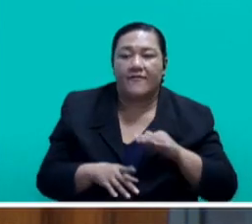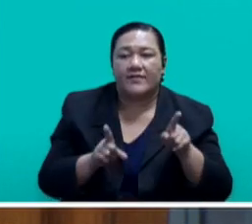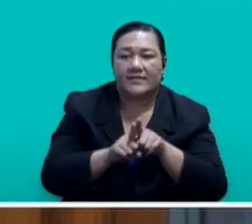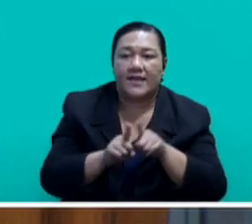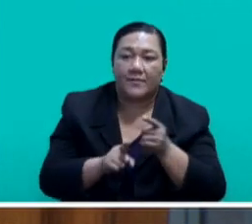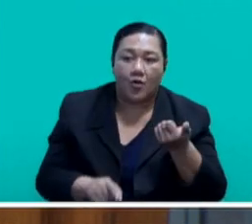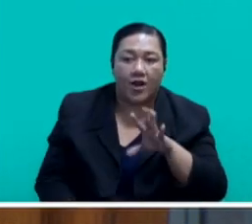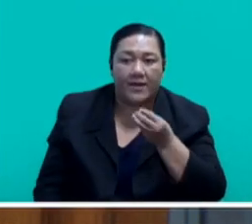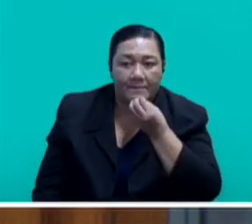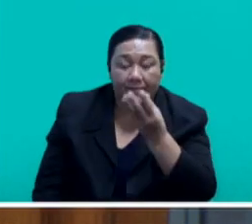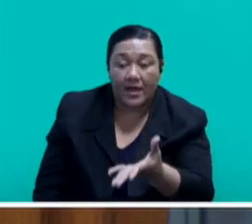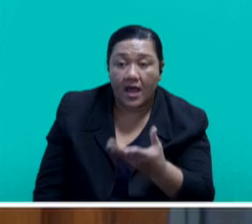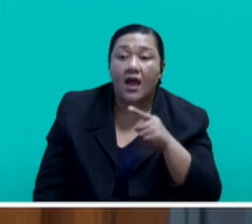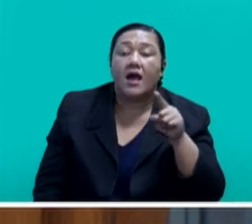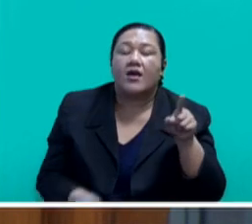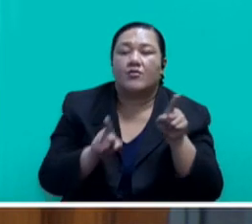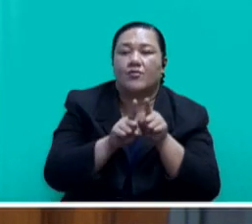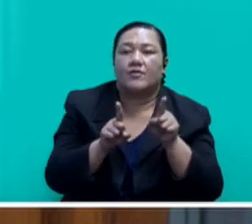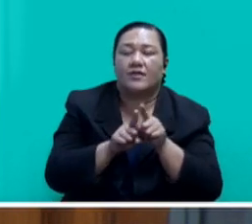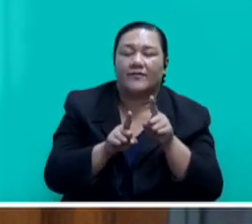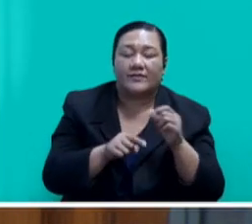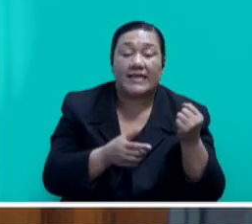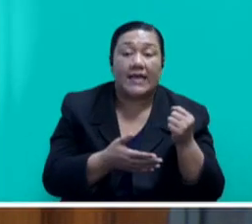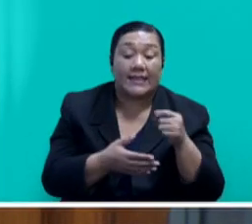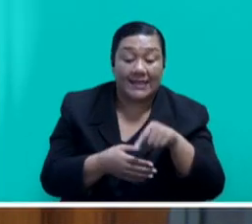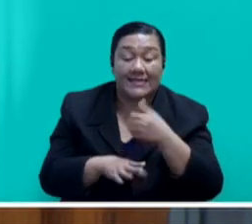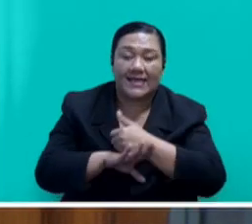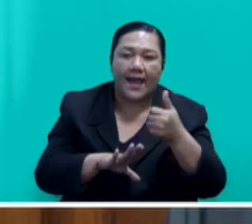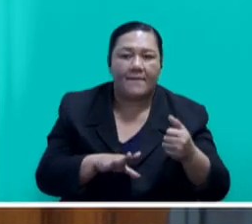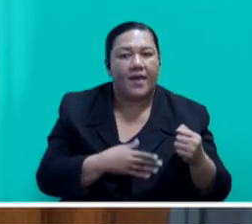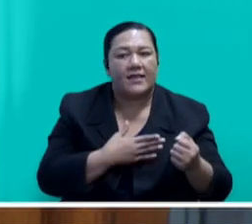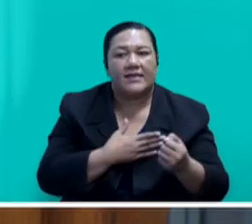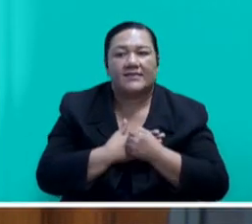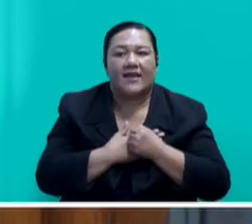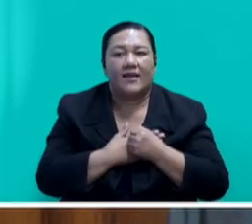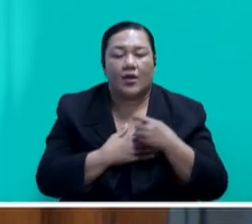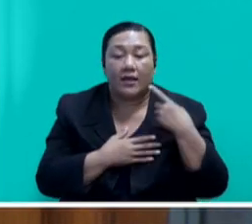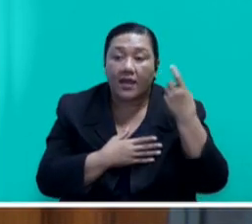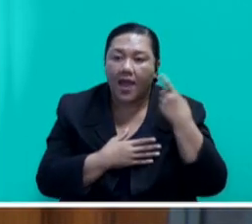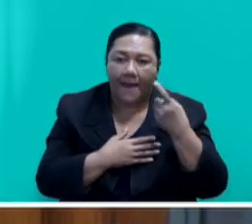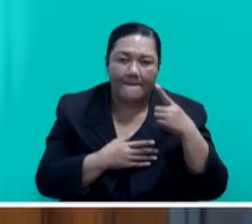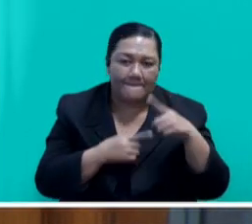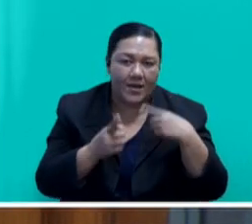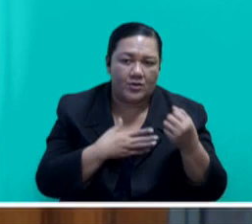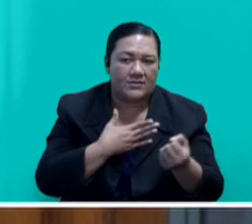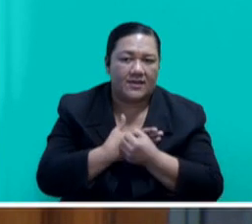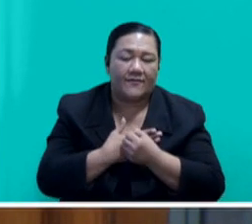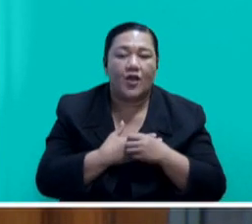that this government cares about the safety, health and welfare of civil servants. Mr. Speaker,